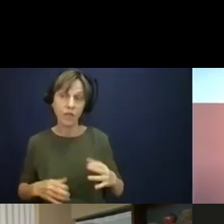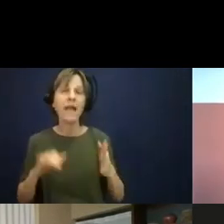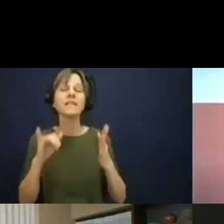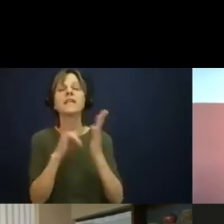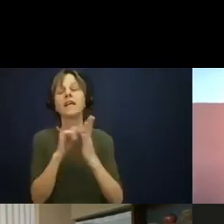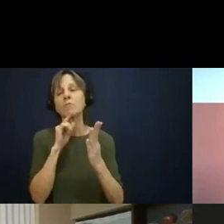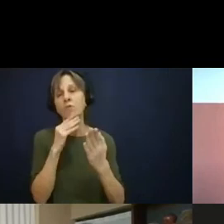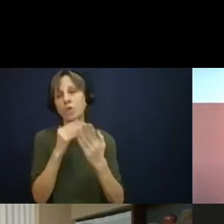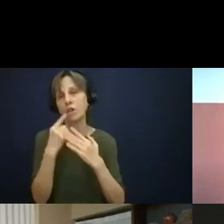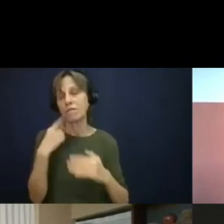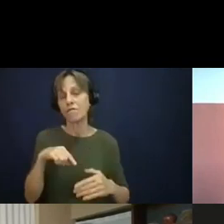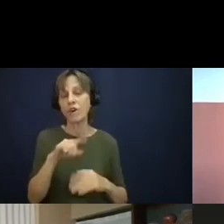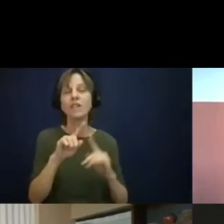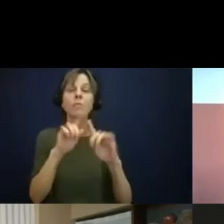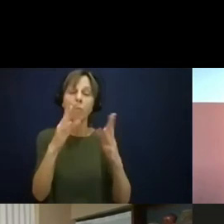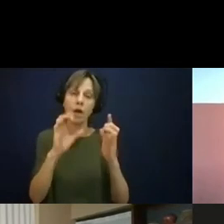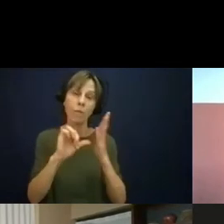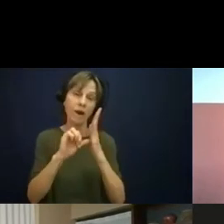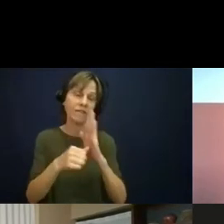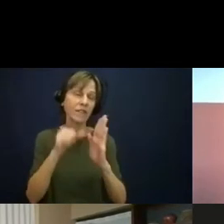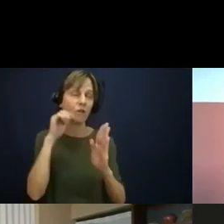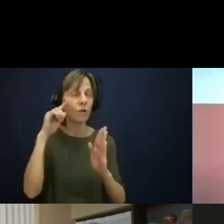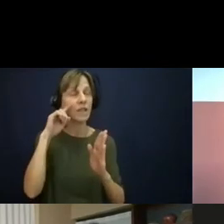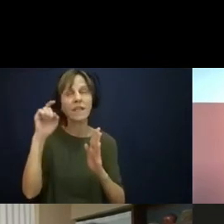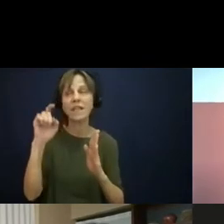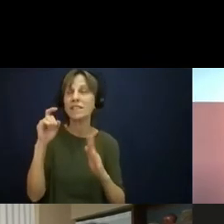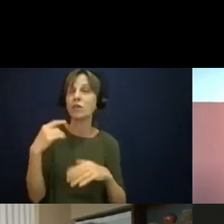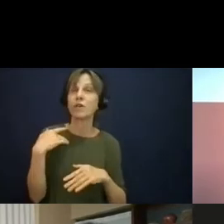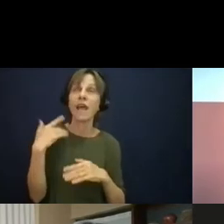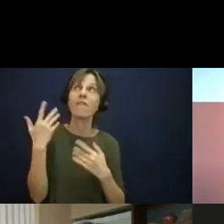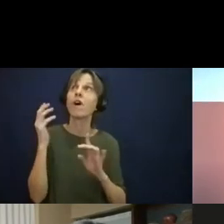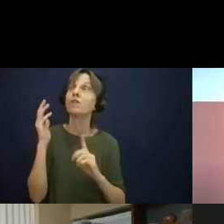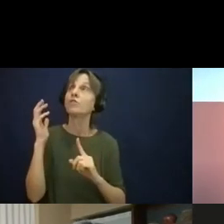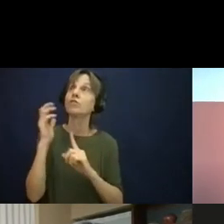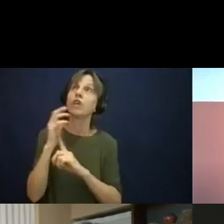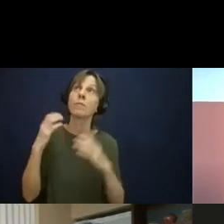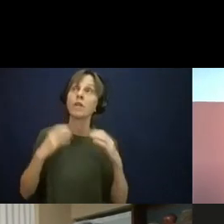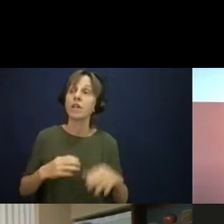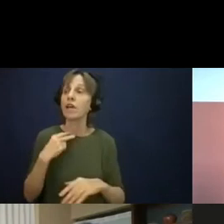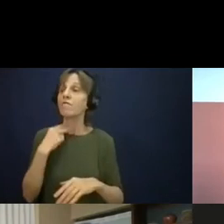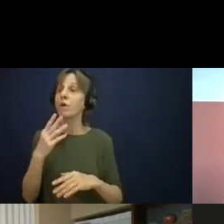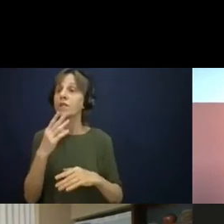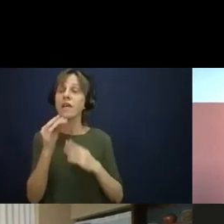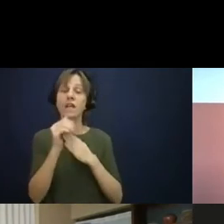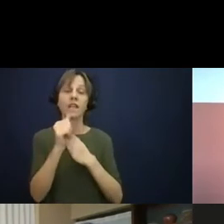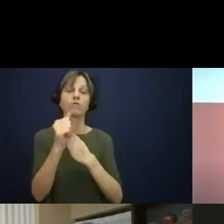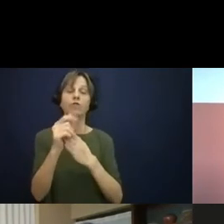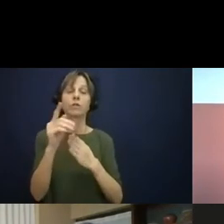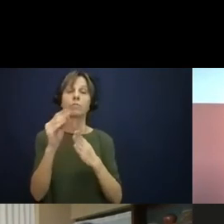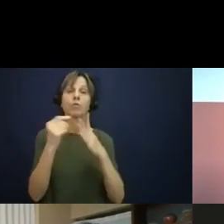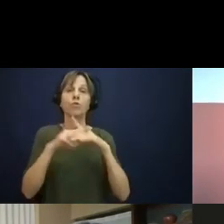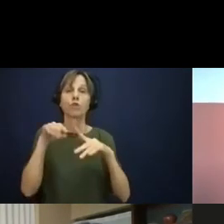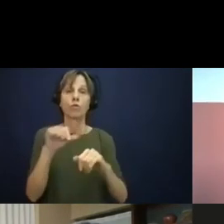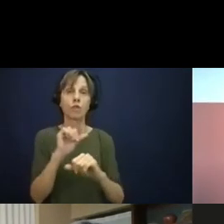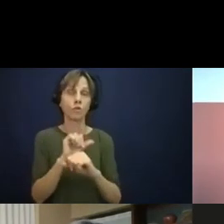But I want to emphasize, I don't think it's necessary to have a champion of client voices in leadership to start this work. At